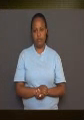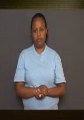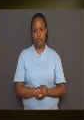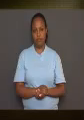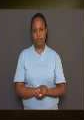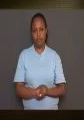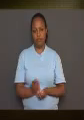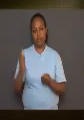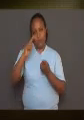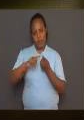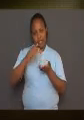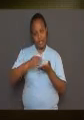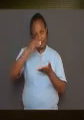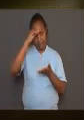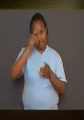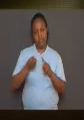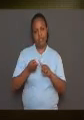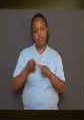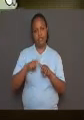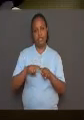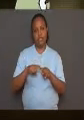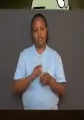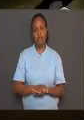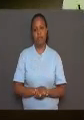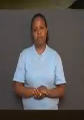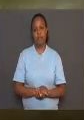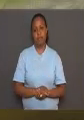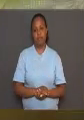Let's get back to our lesson.